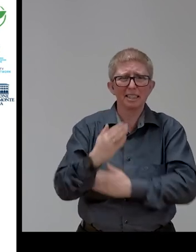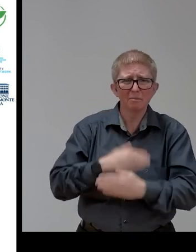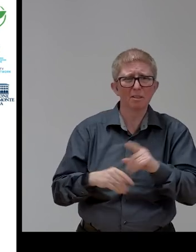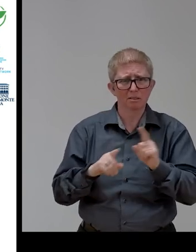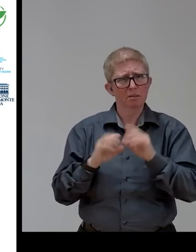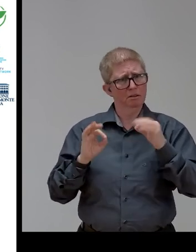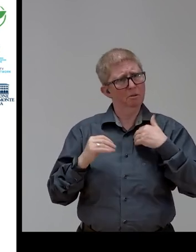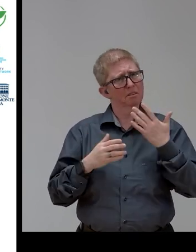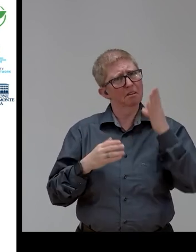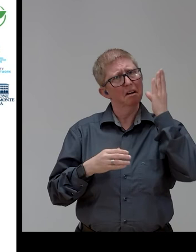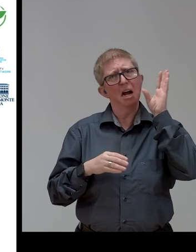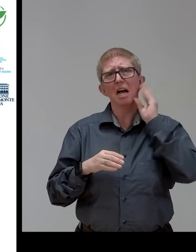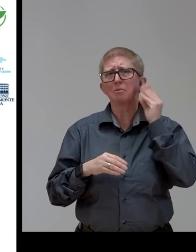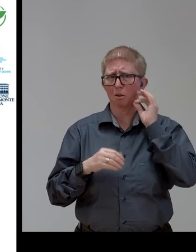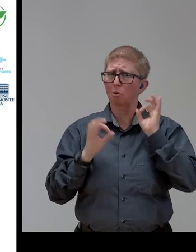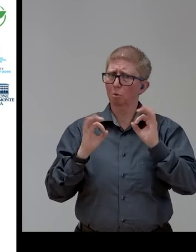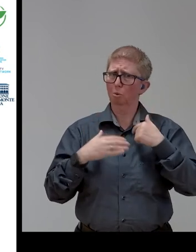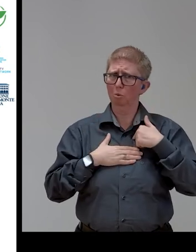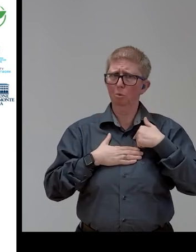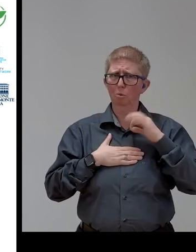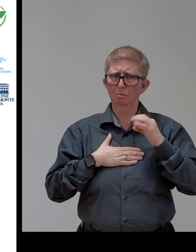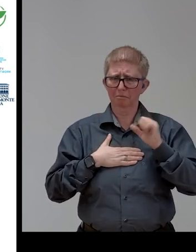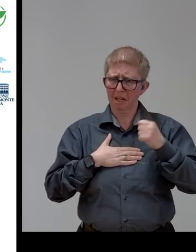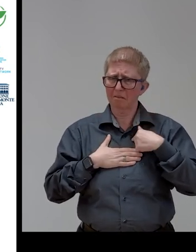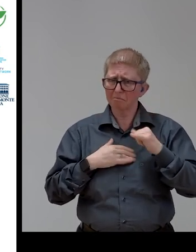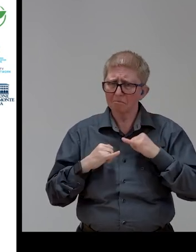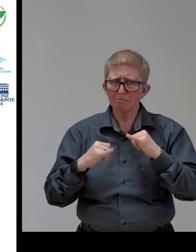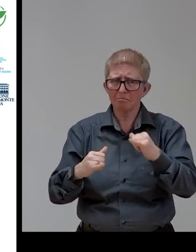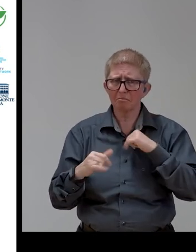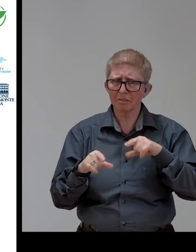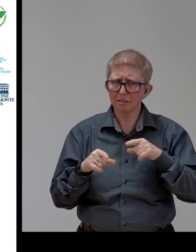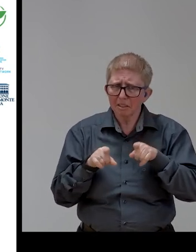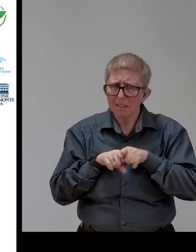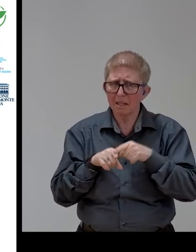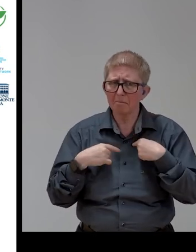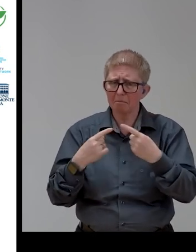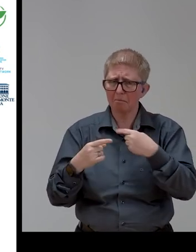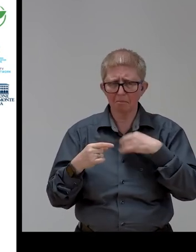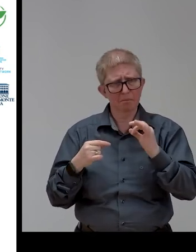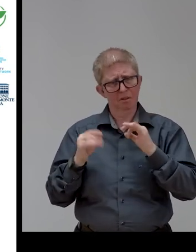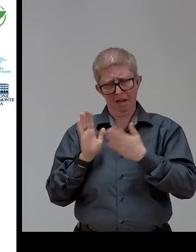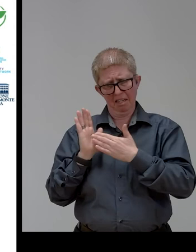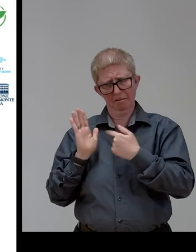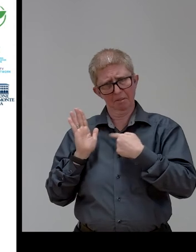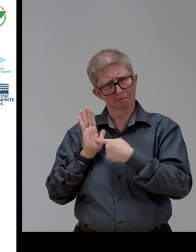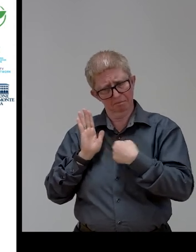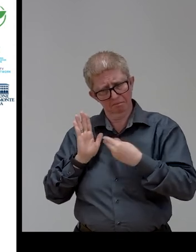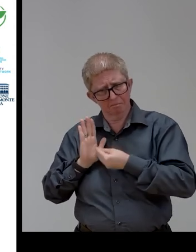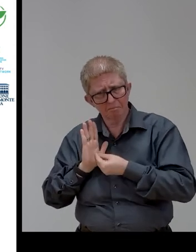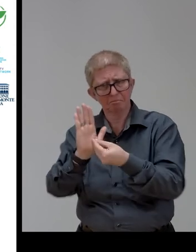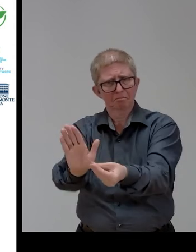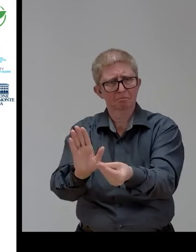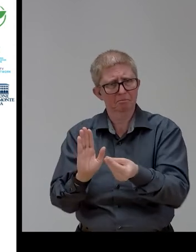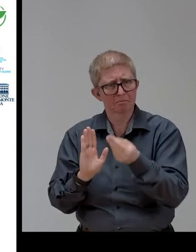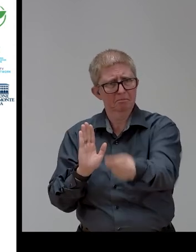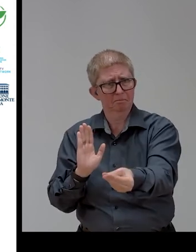peers and some good practices and examples that we could give everyone. Especially in this period with the pandemic